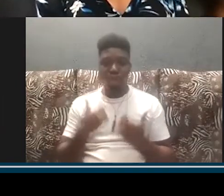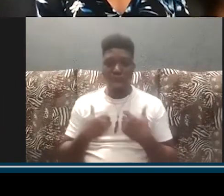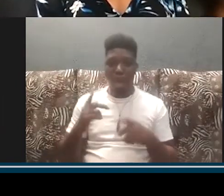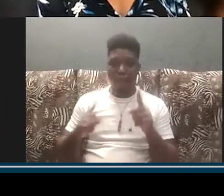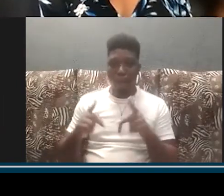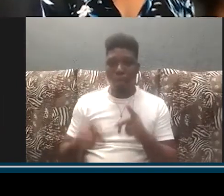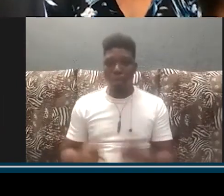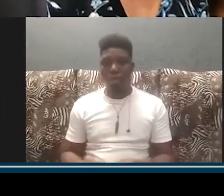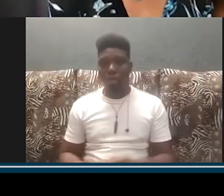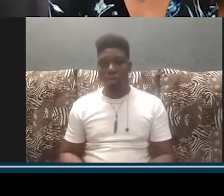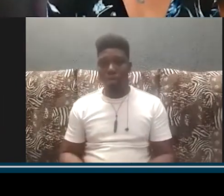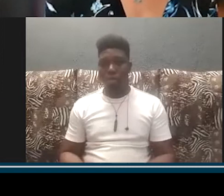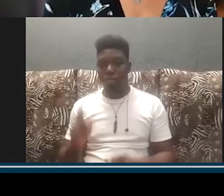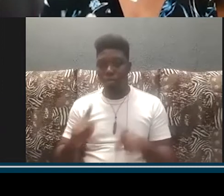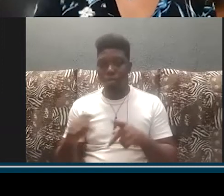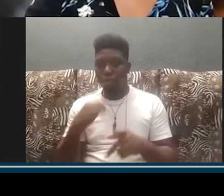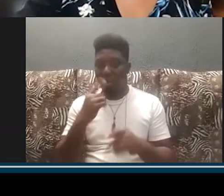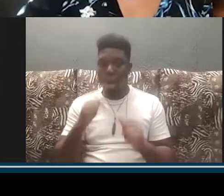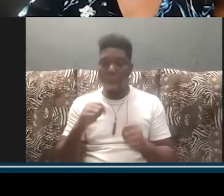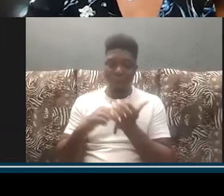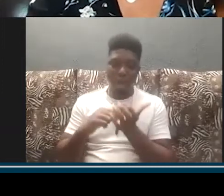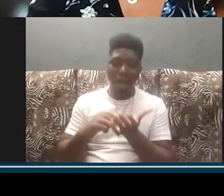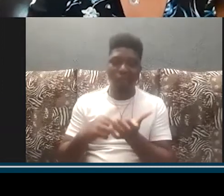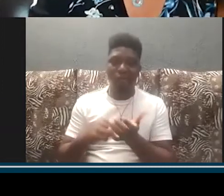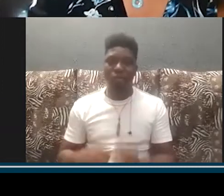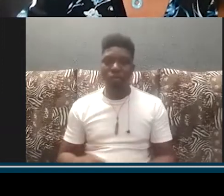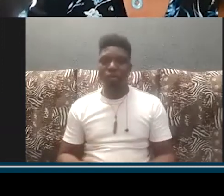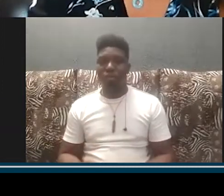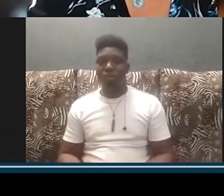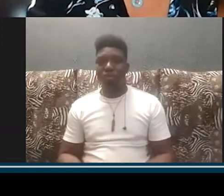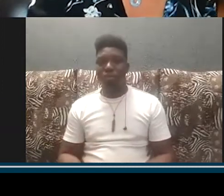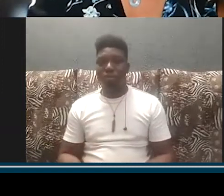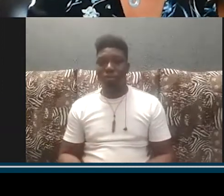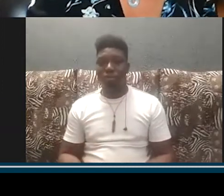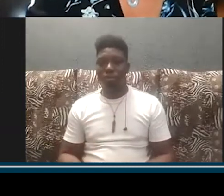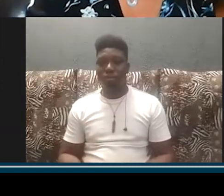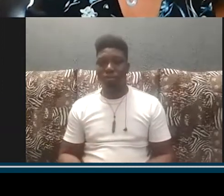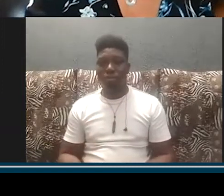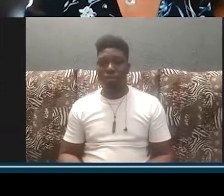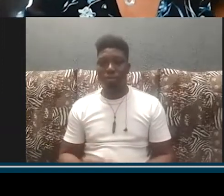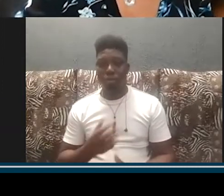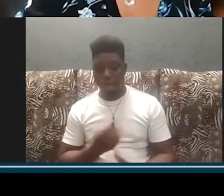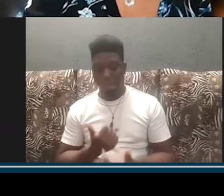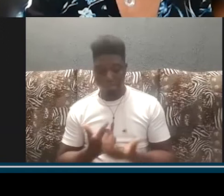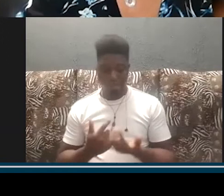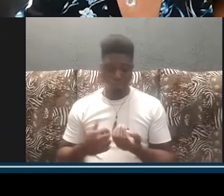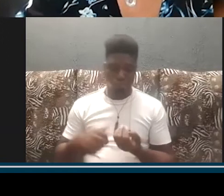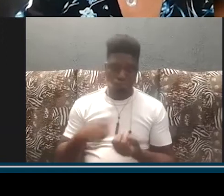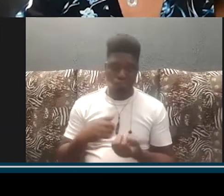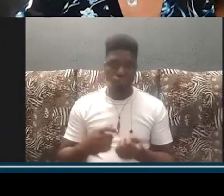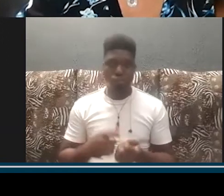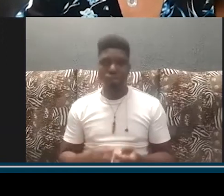who can't afford to own their own vehicle and getting around by